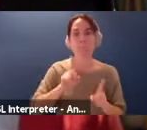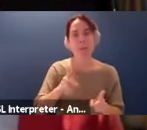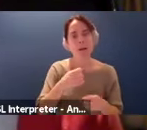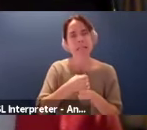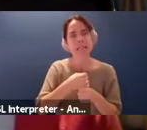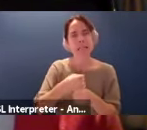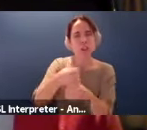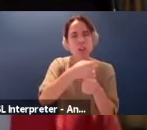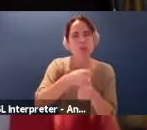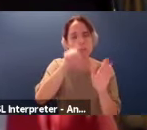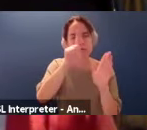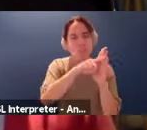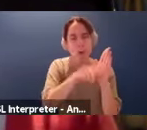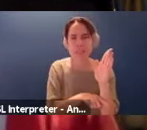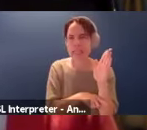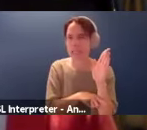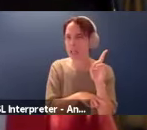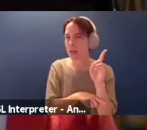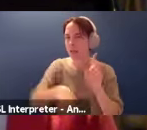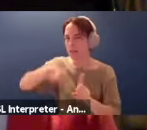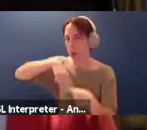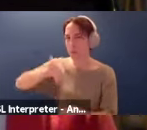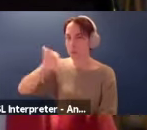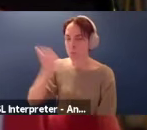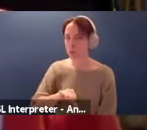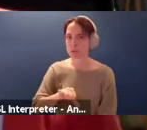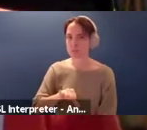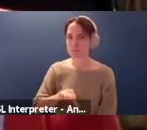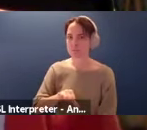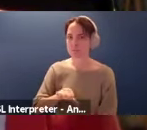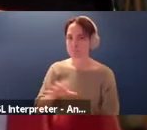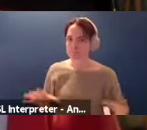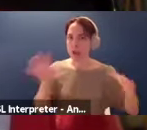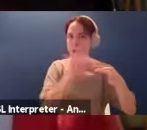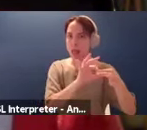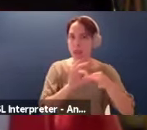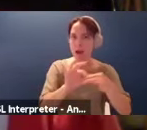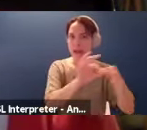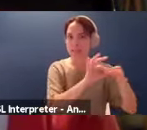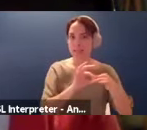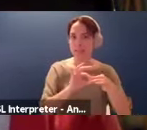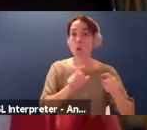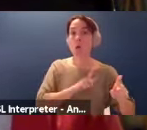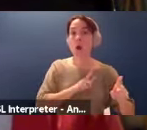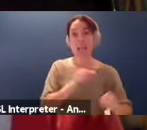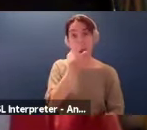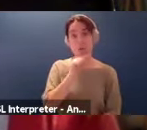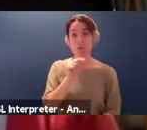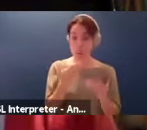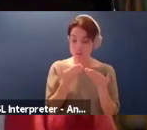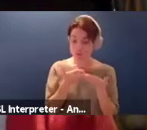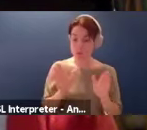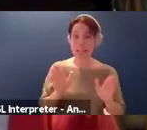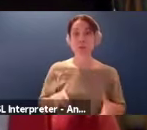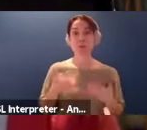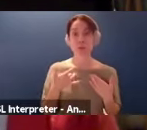any one alignment partly because um if there may well be a range of views it's very very clear there's a range of views